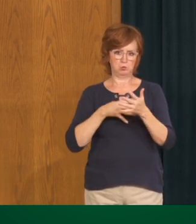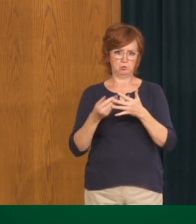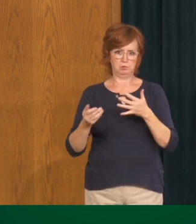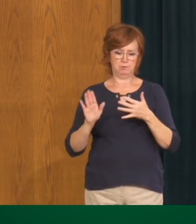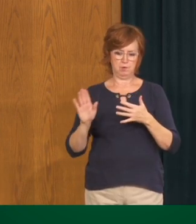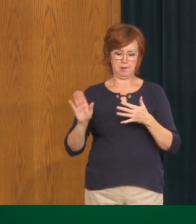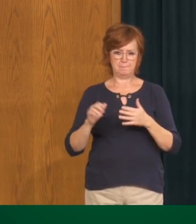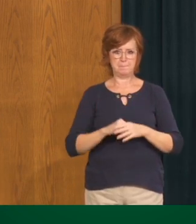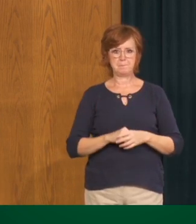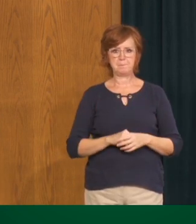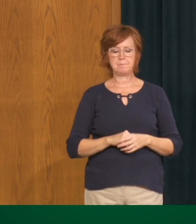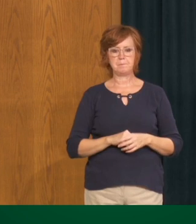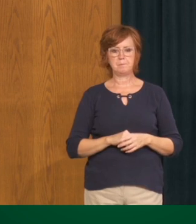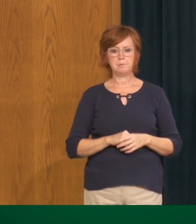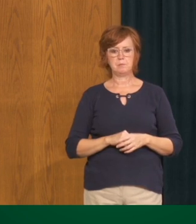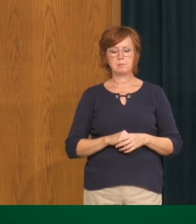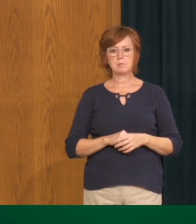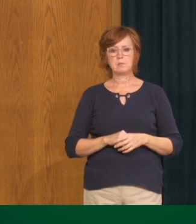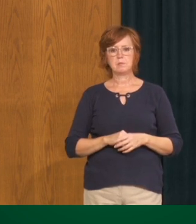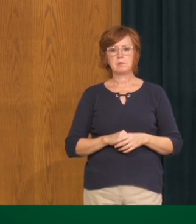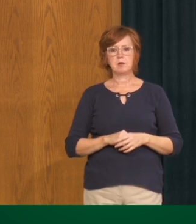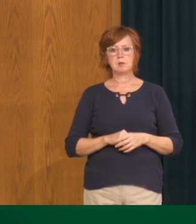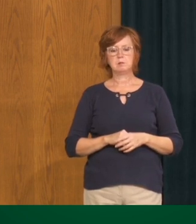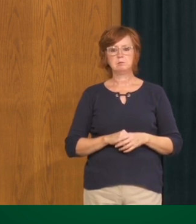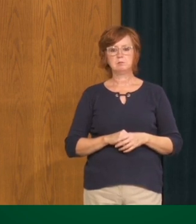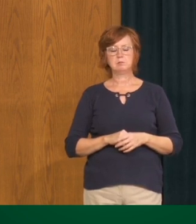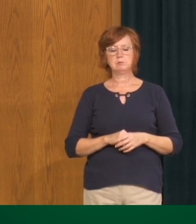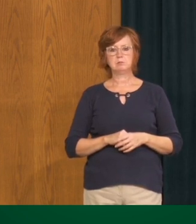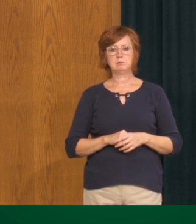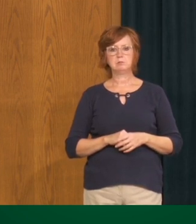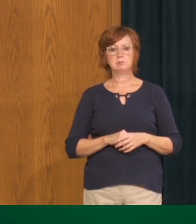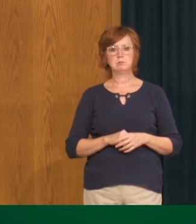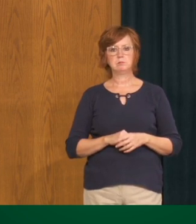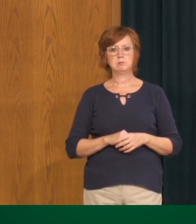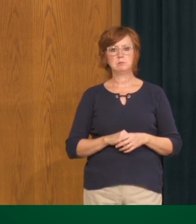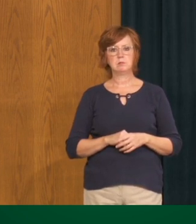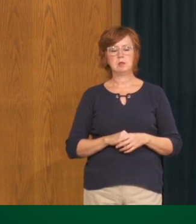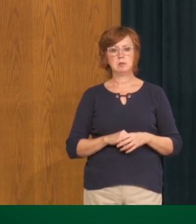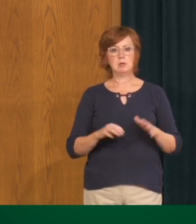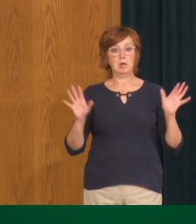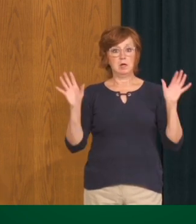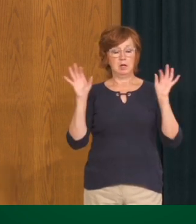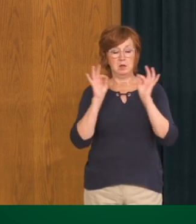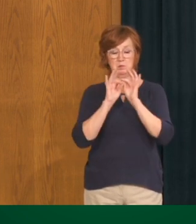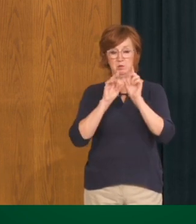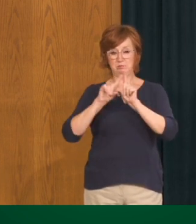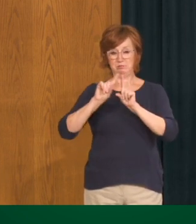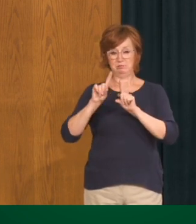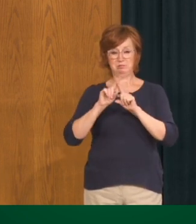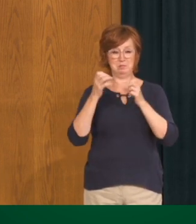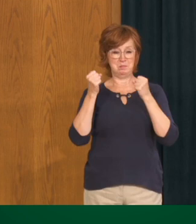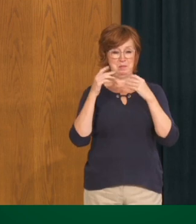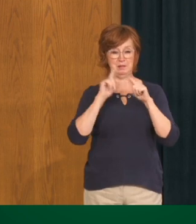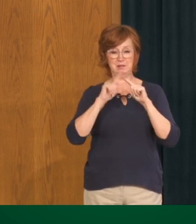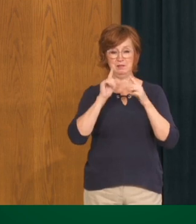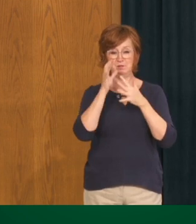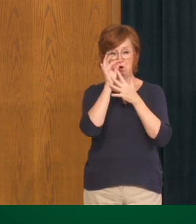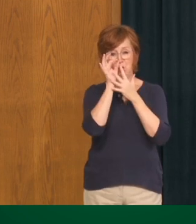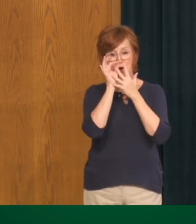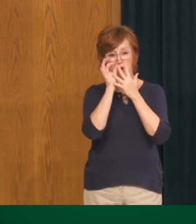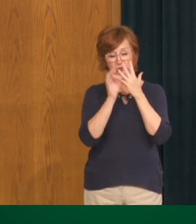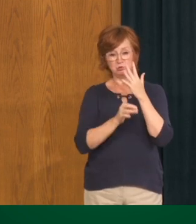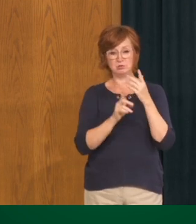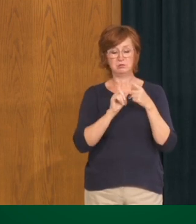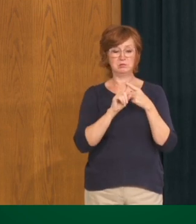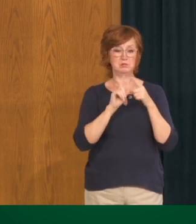a lot of churn and concern about this, use all these tools. Let children and teachers use all